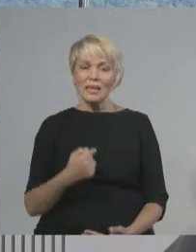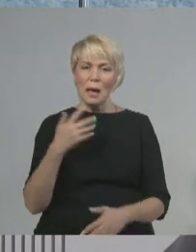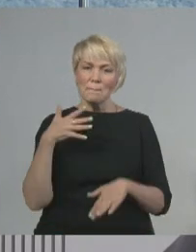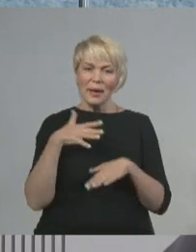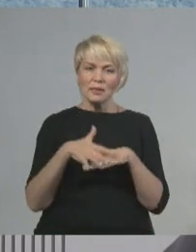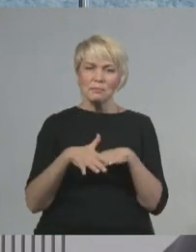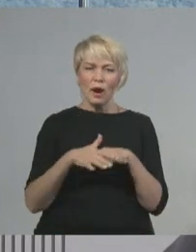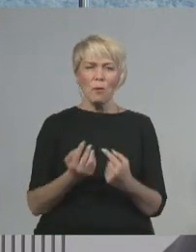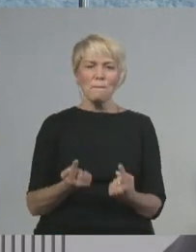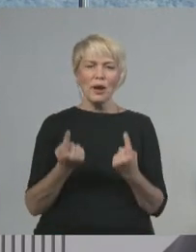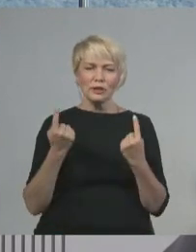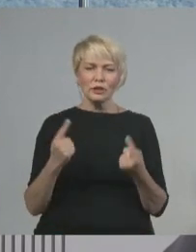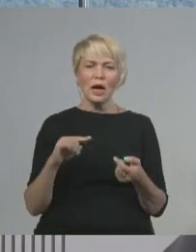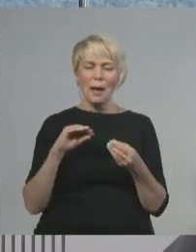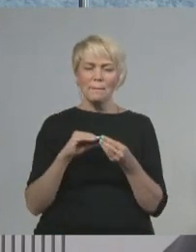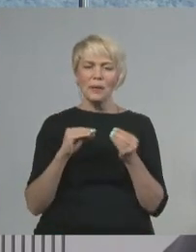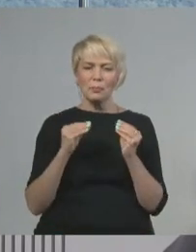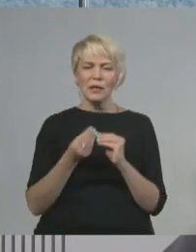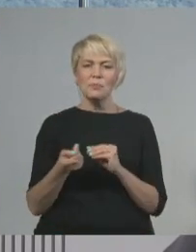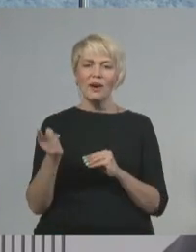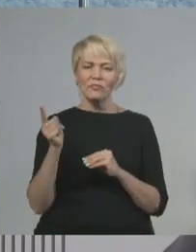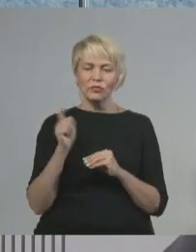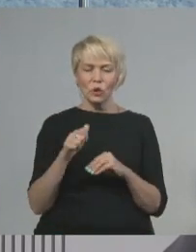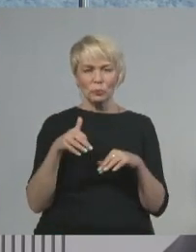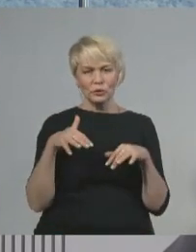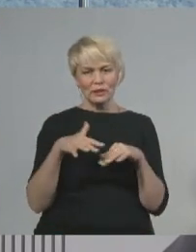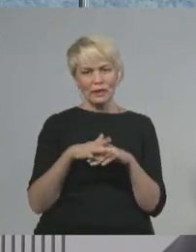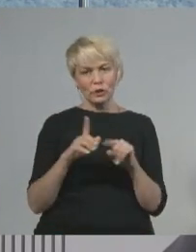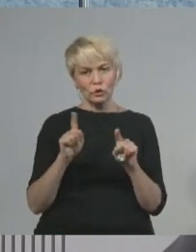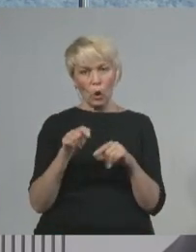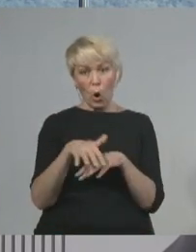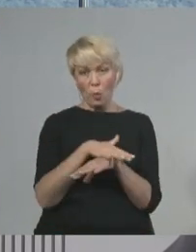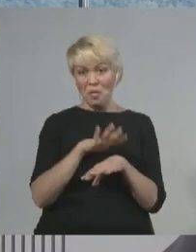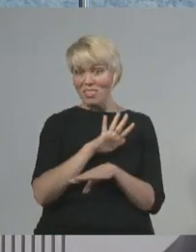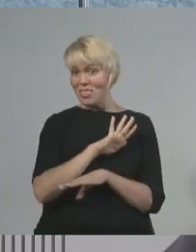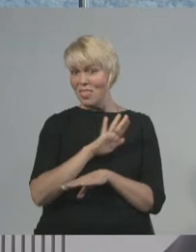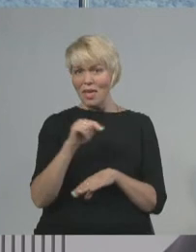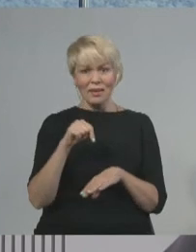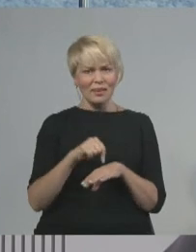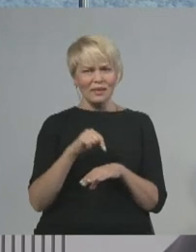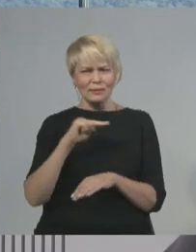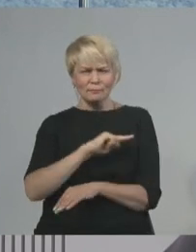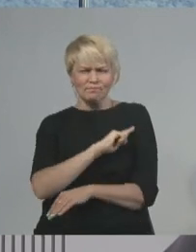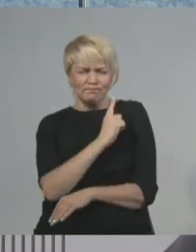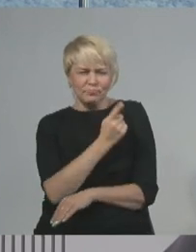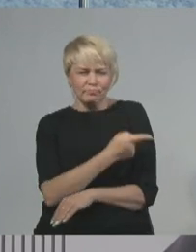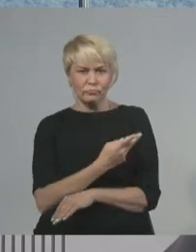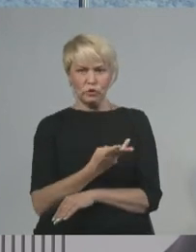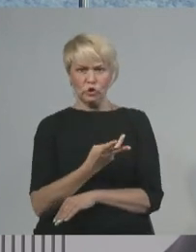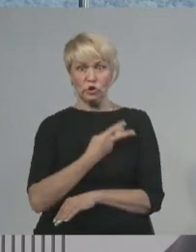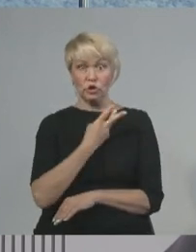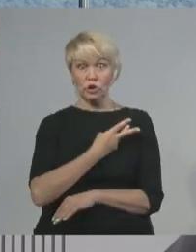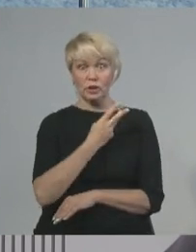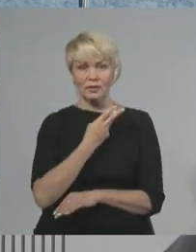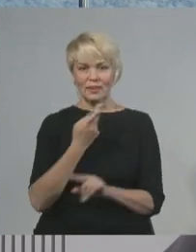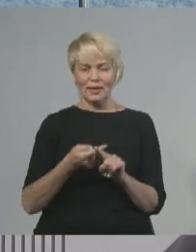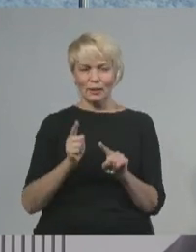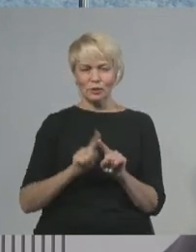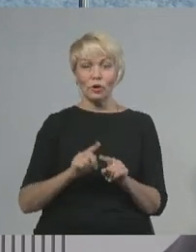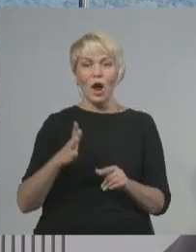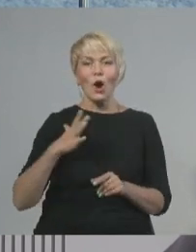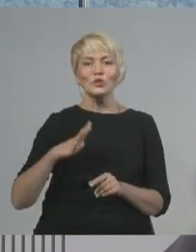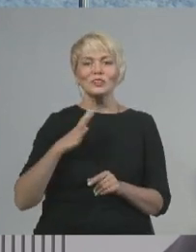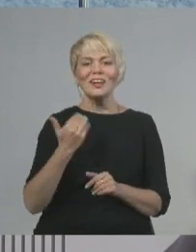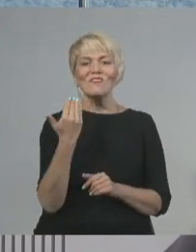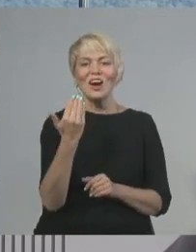so i understand that a big problem lies also in the fact that the society does not react as hard